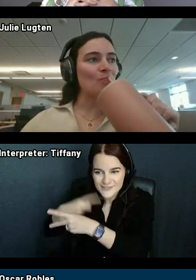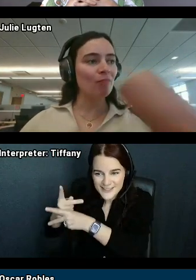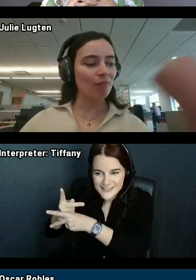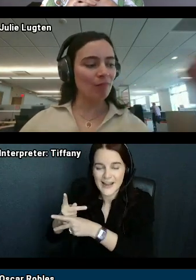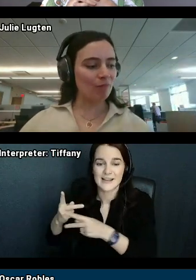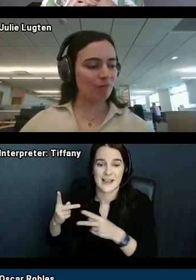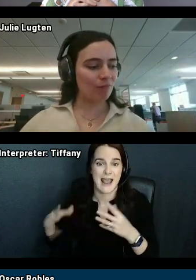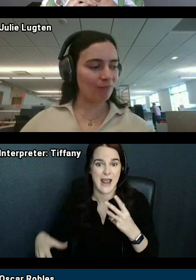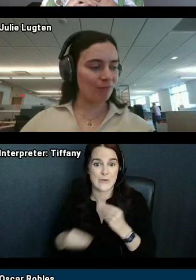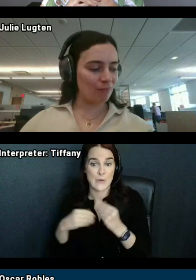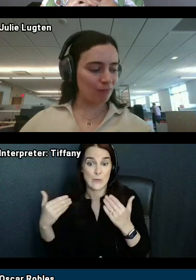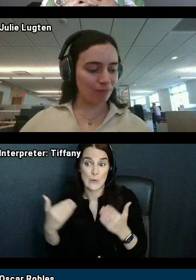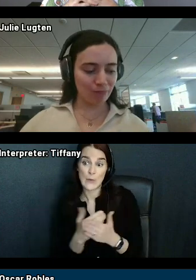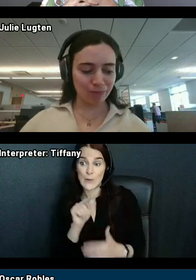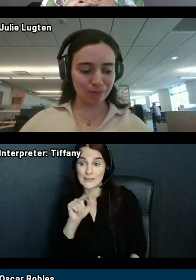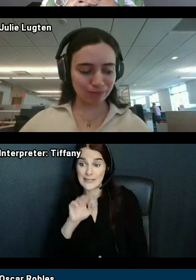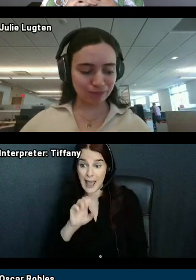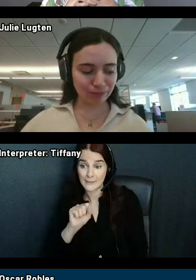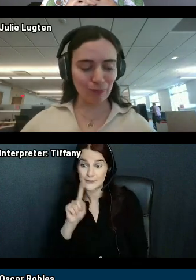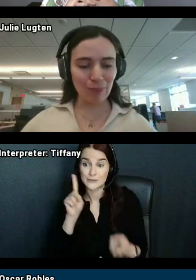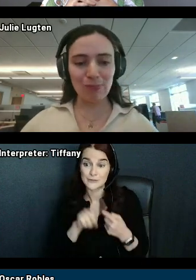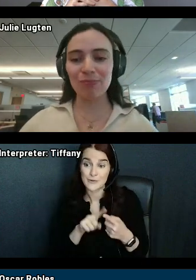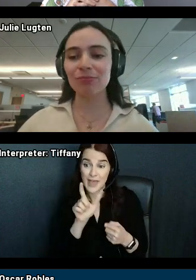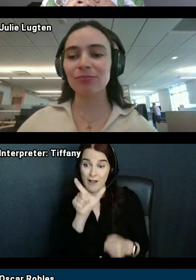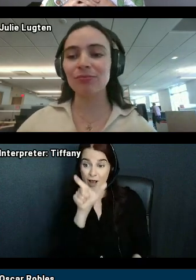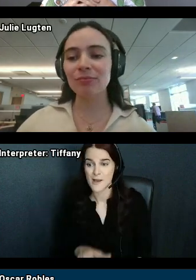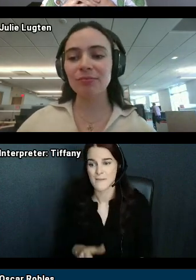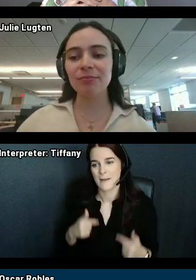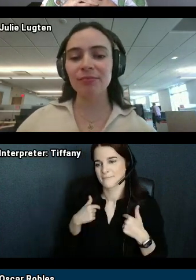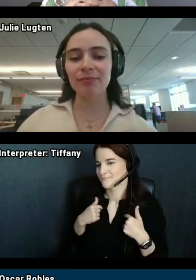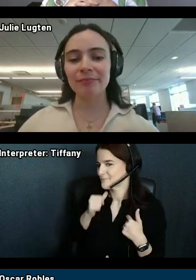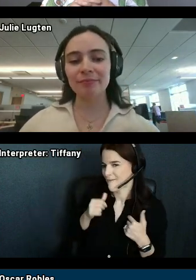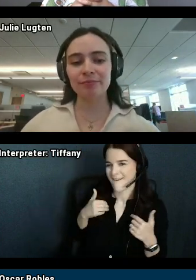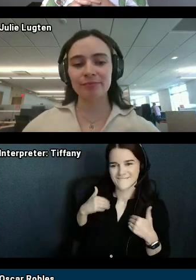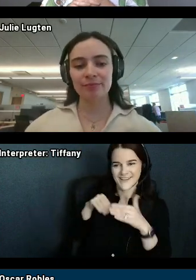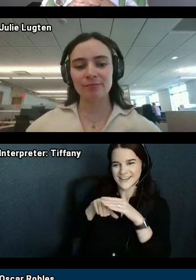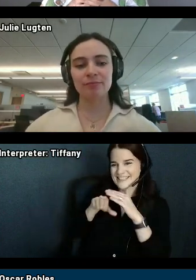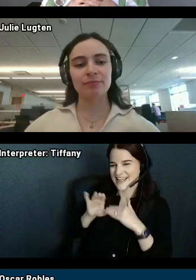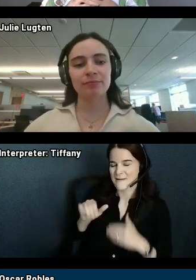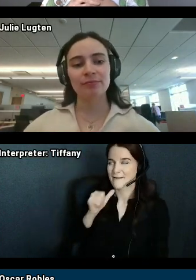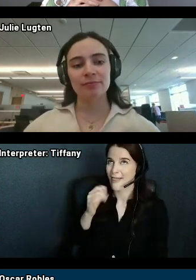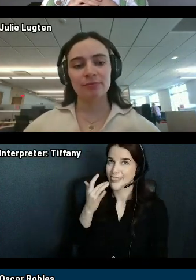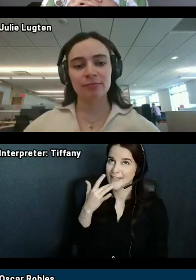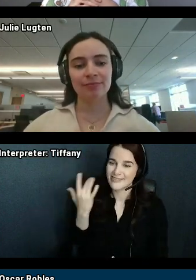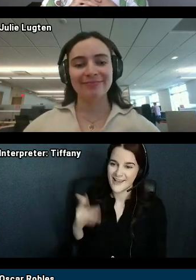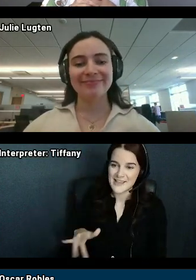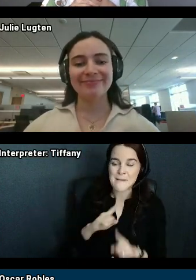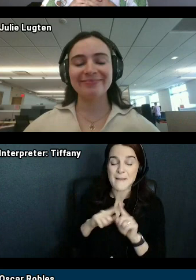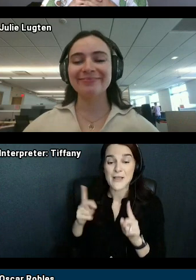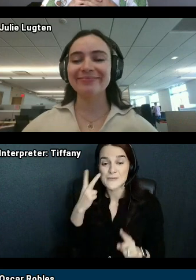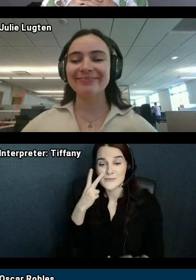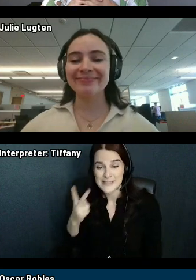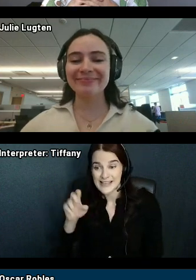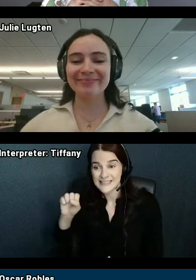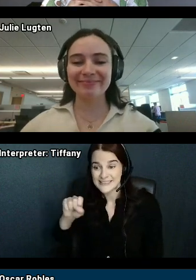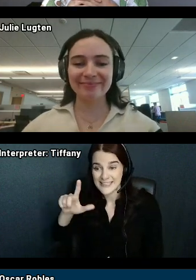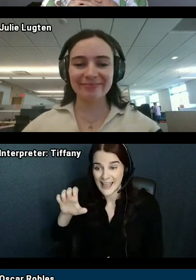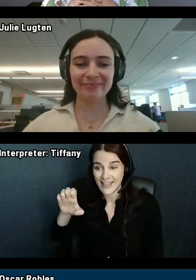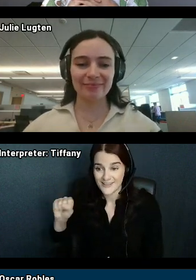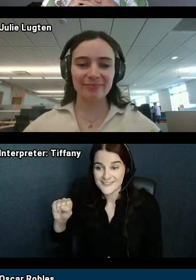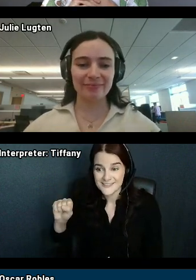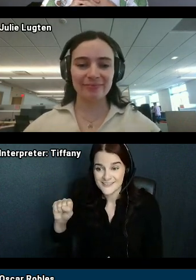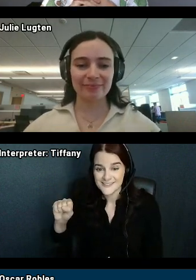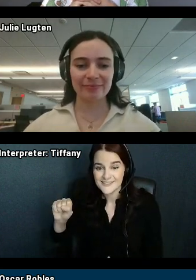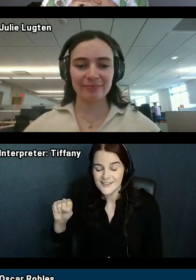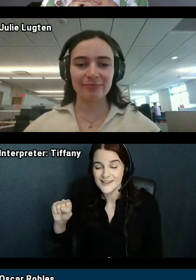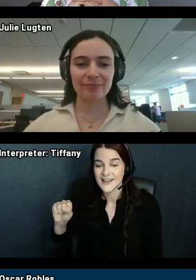So I do not have enterprise. I'm not that lucky, but you can see here that there's this sales tab that's been